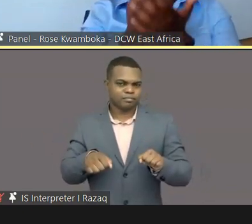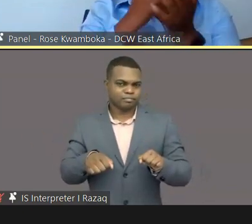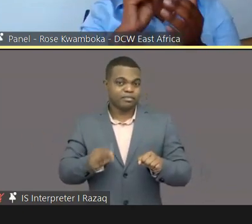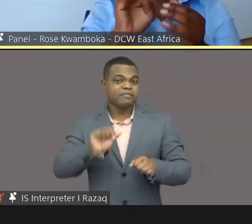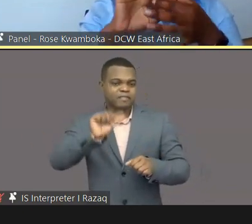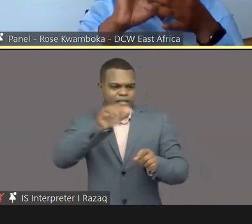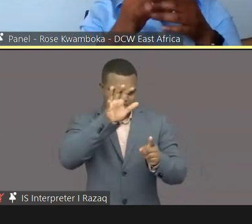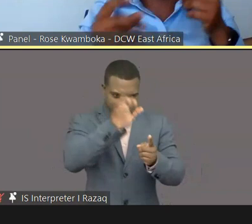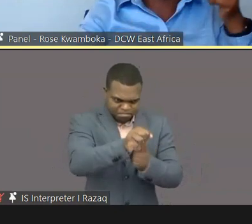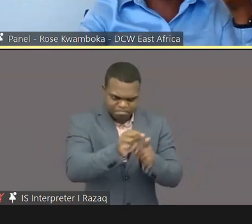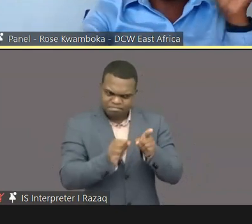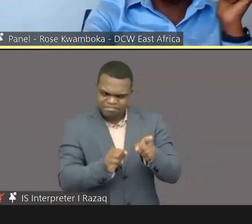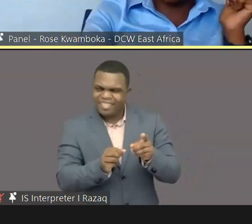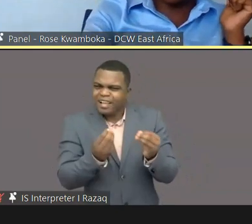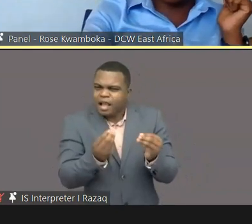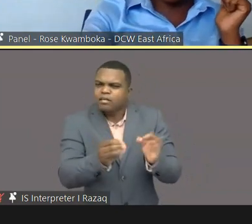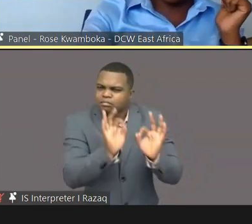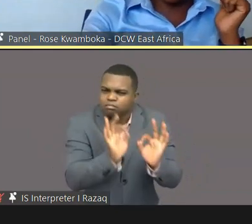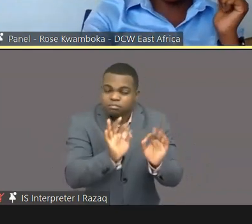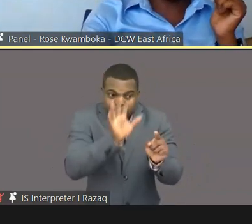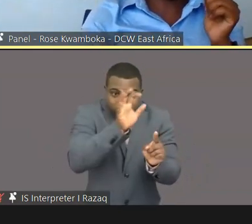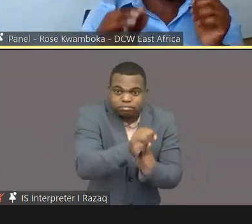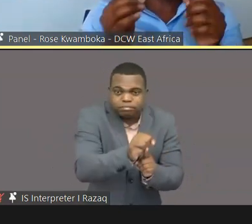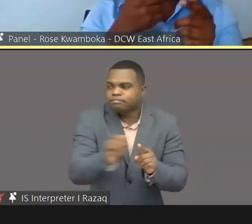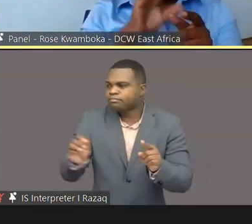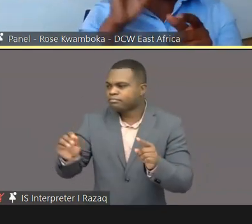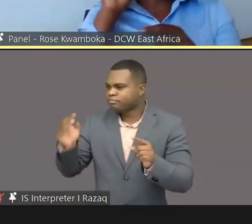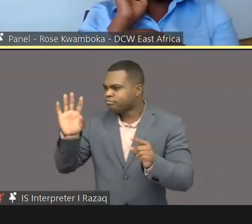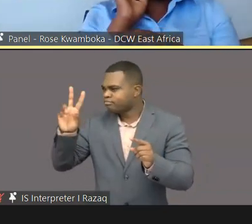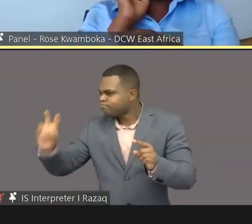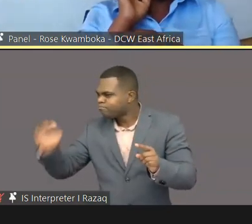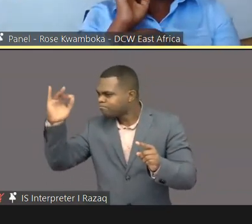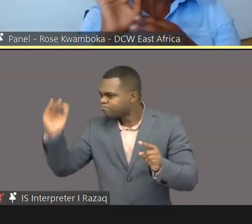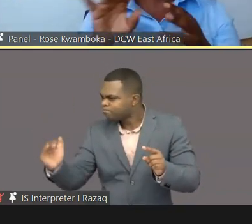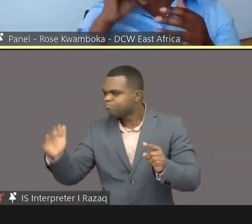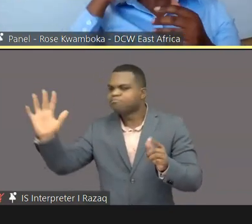language therapies, this will help them interpret the sounds.